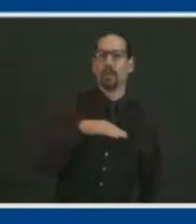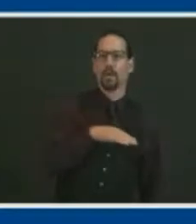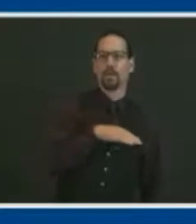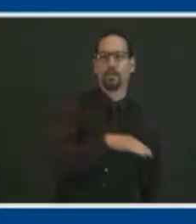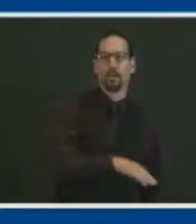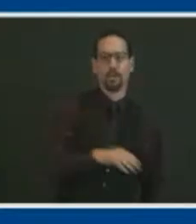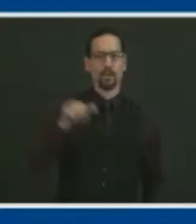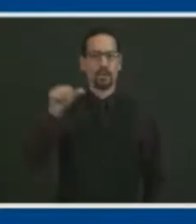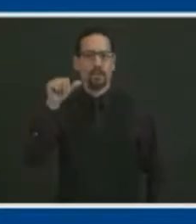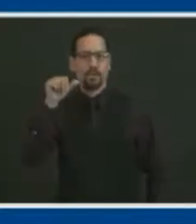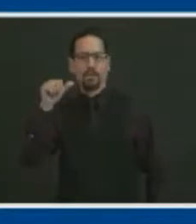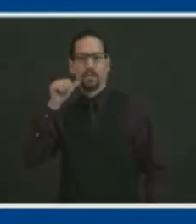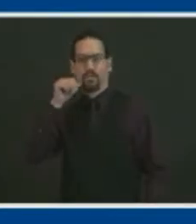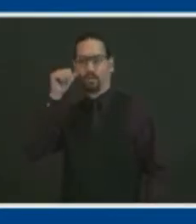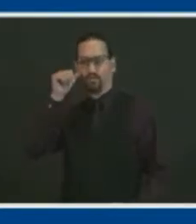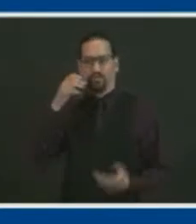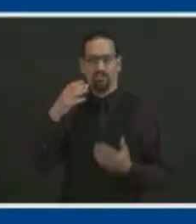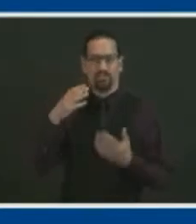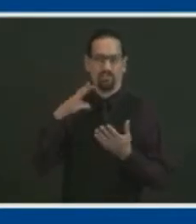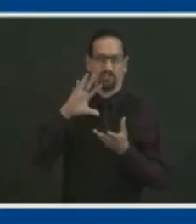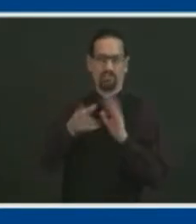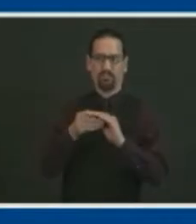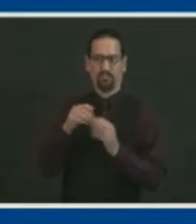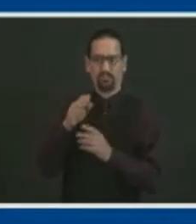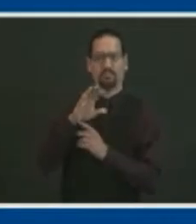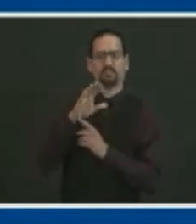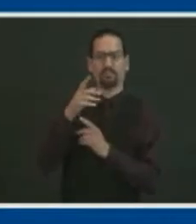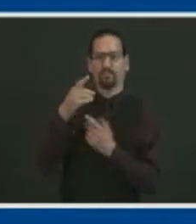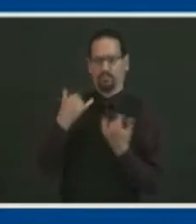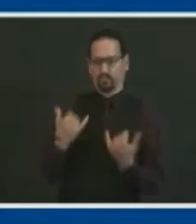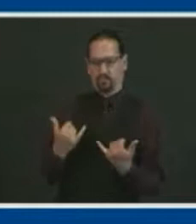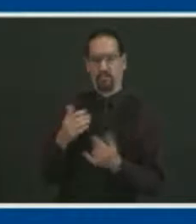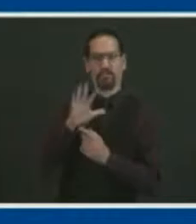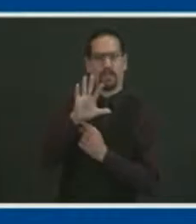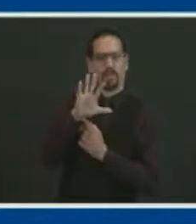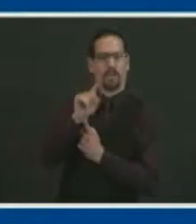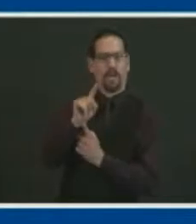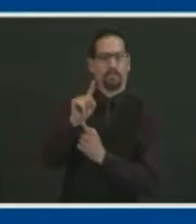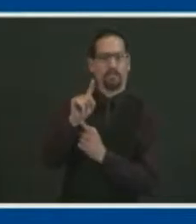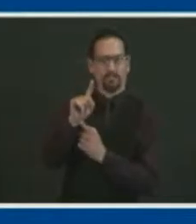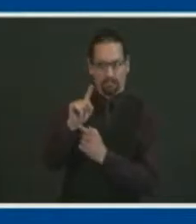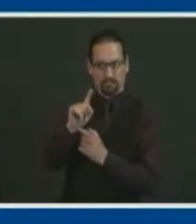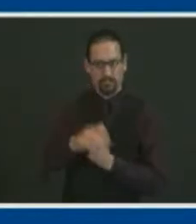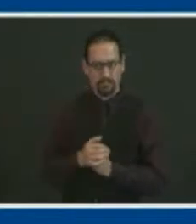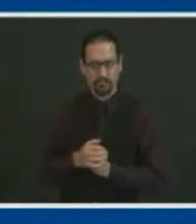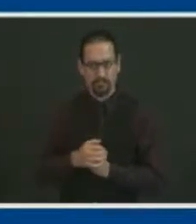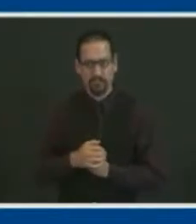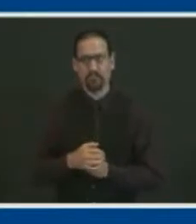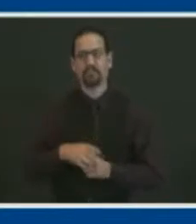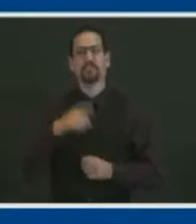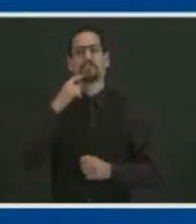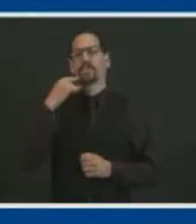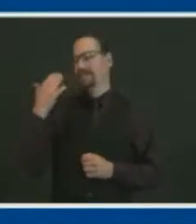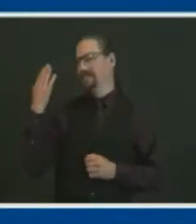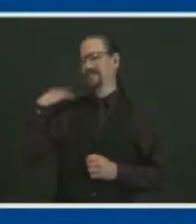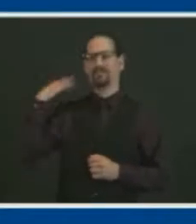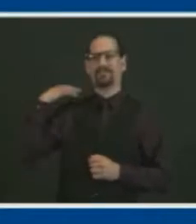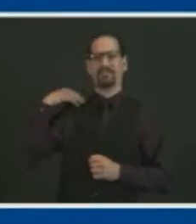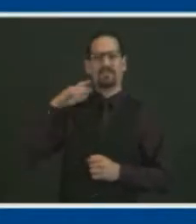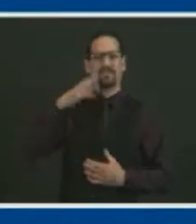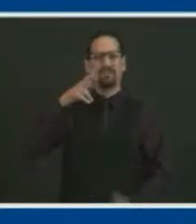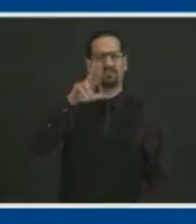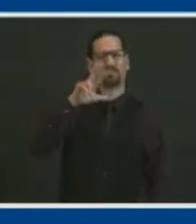saw 51 new cases. I remember it wasn't that long ago, I was up here and there were 300,